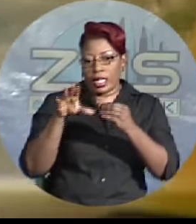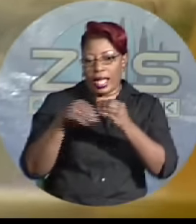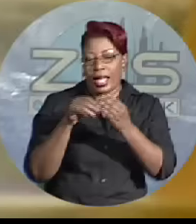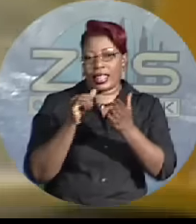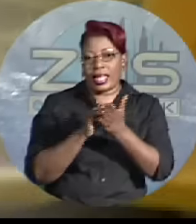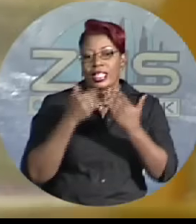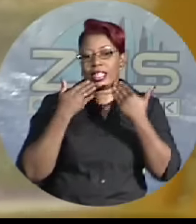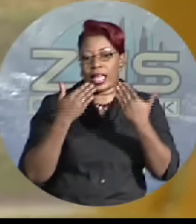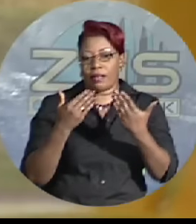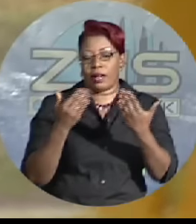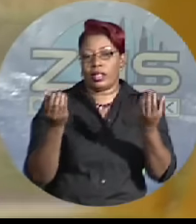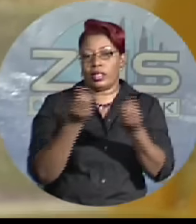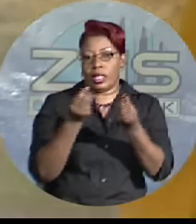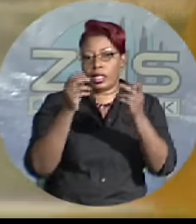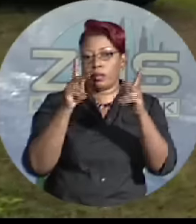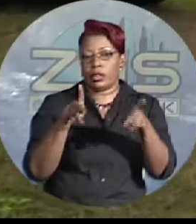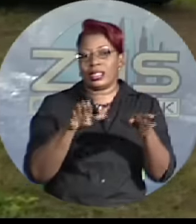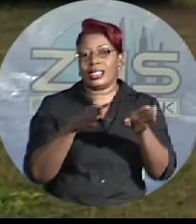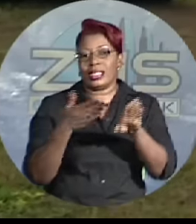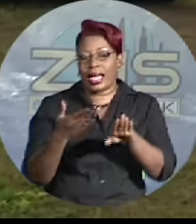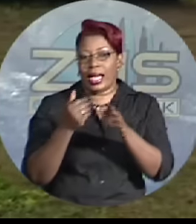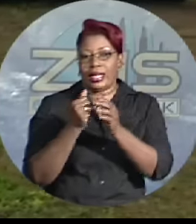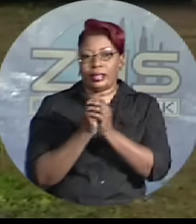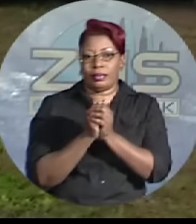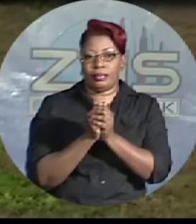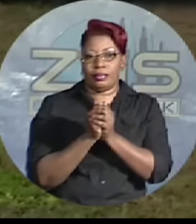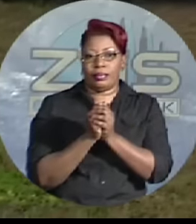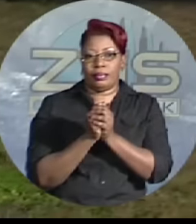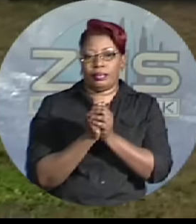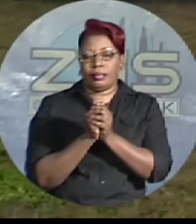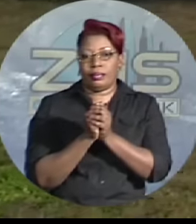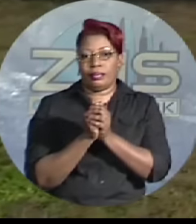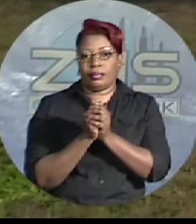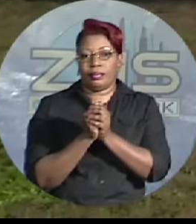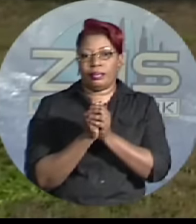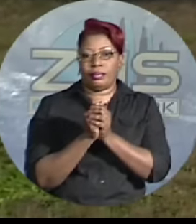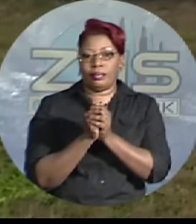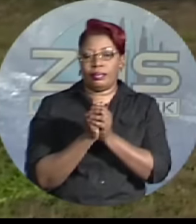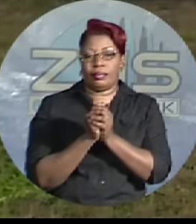is thankful that there was no loss of life. Cleopatra Murphy, ZNS Network News.